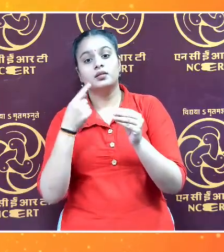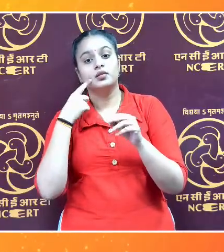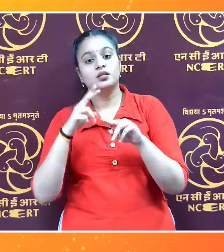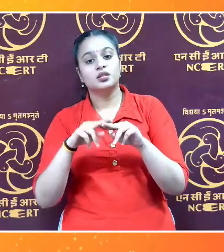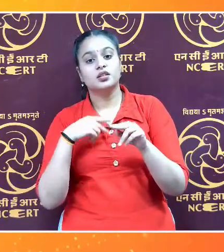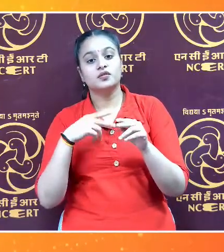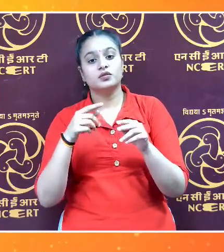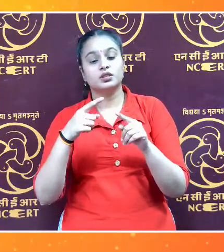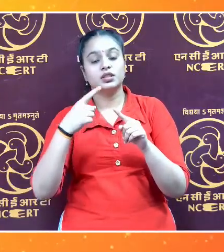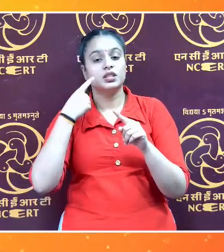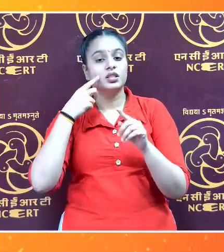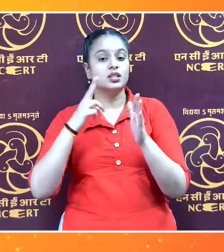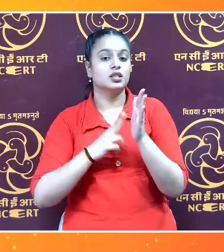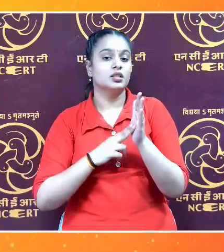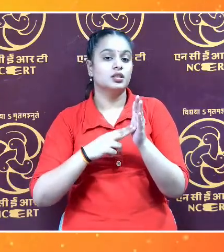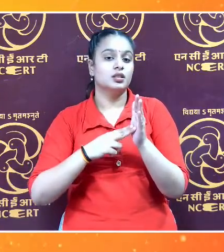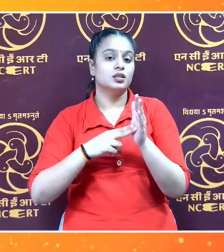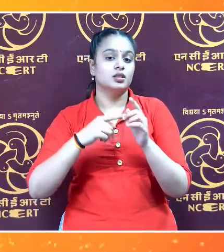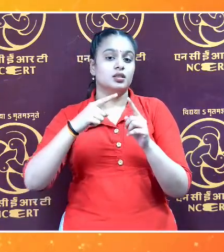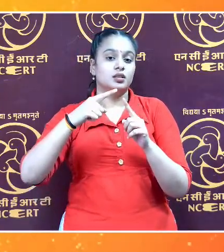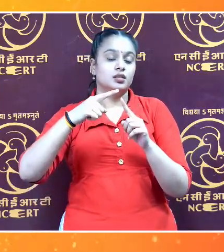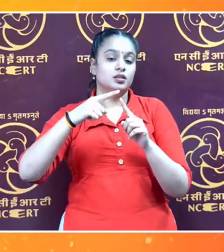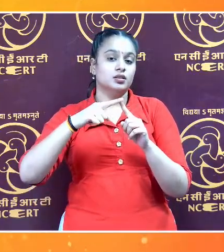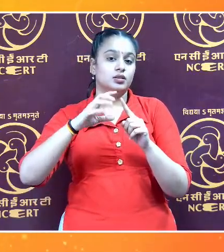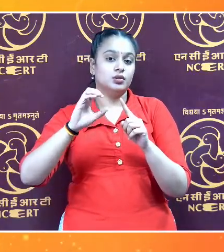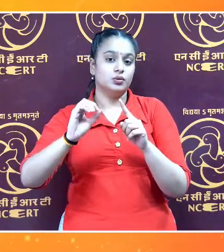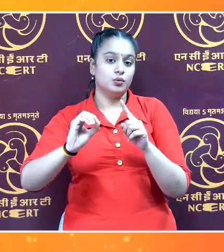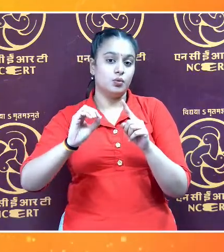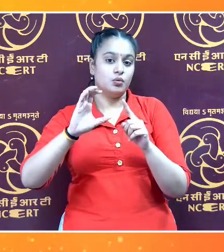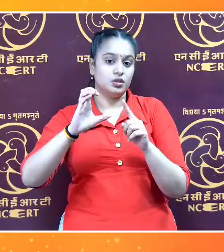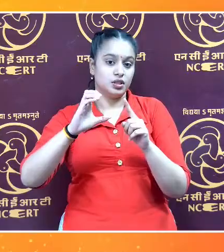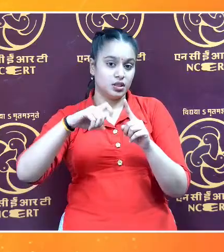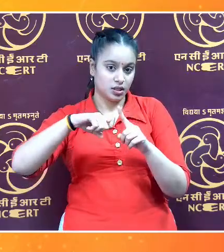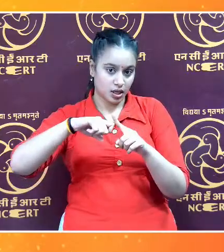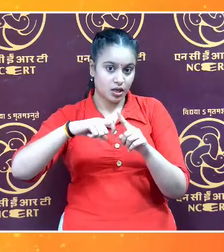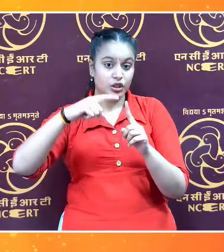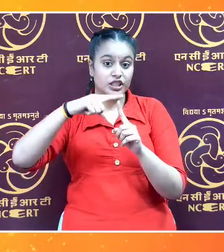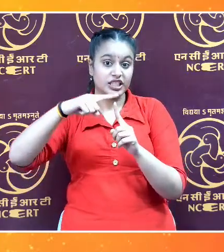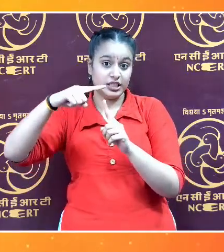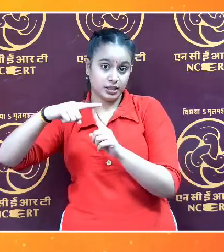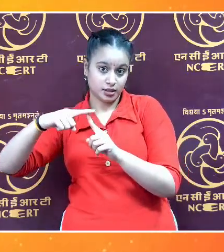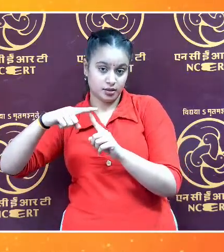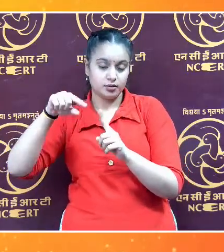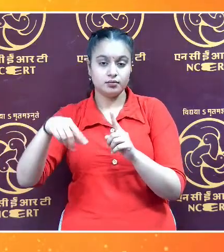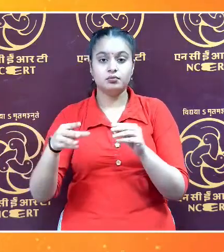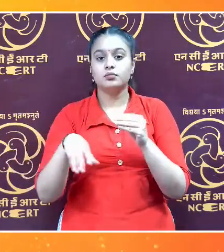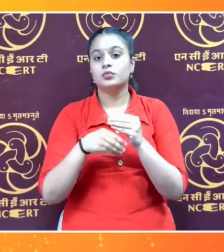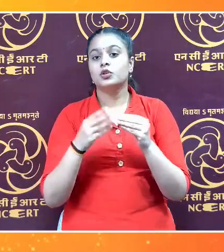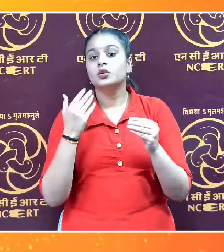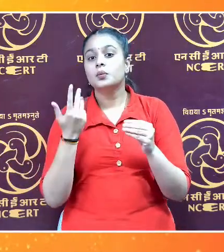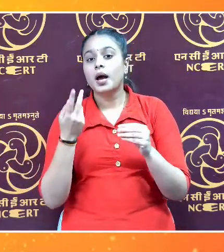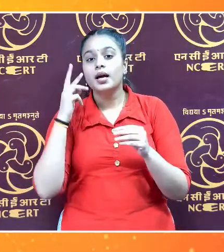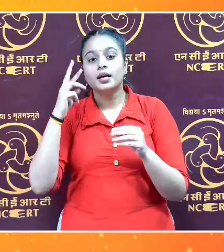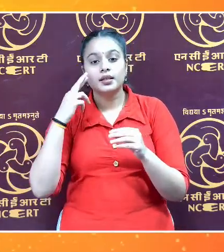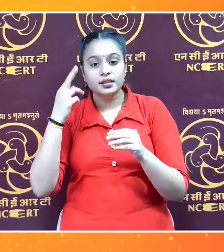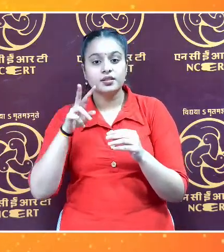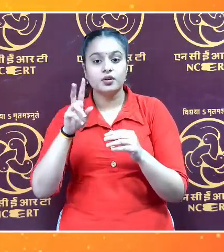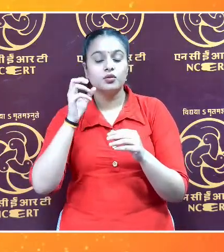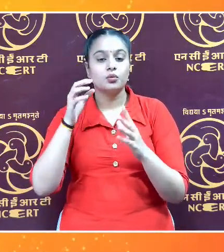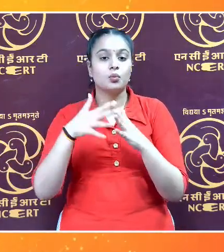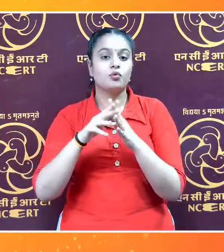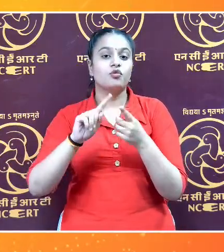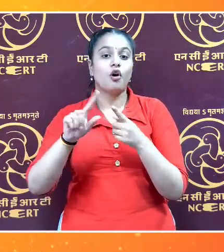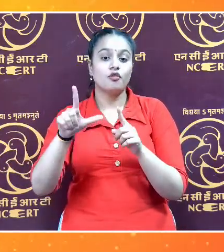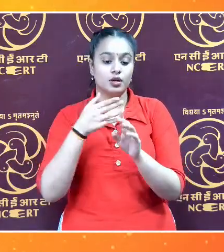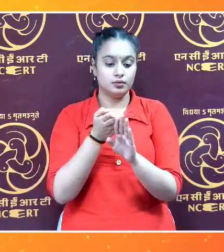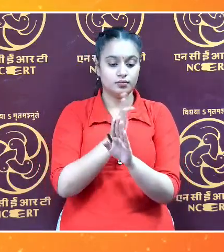stop, when you write stopped, do you put double p there? Yes. So why you put that? Because you have a vowel before that. O before P.